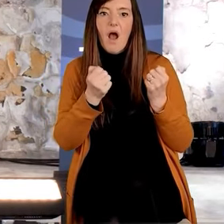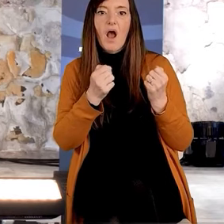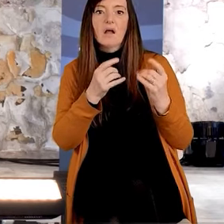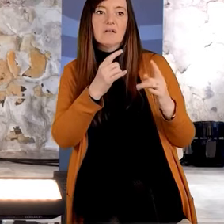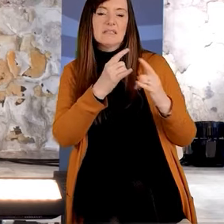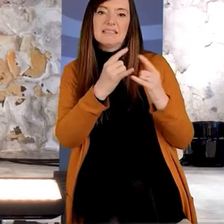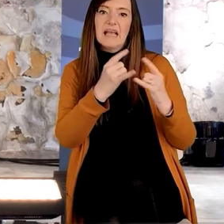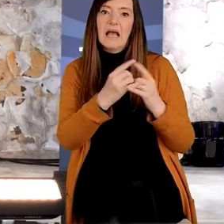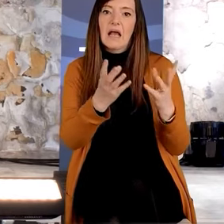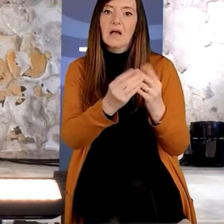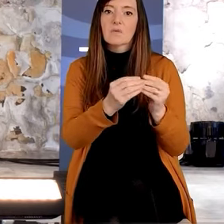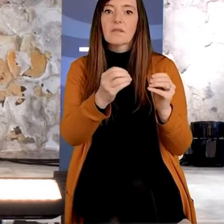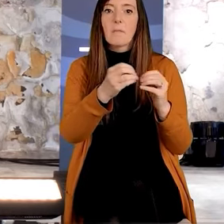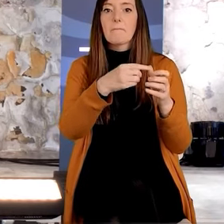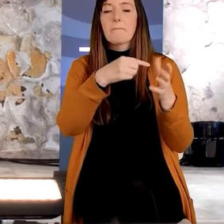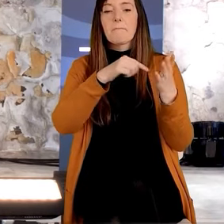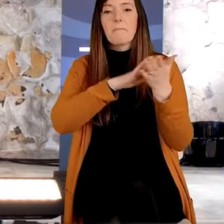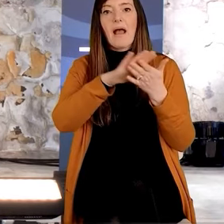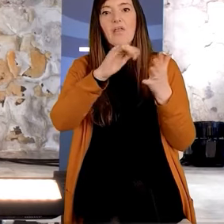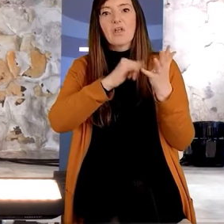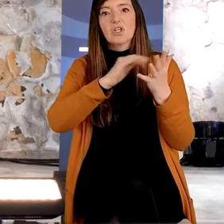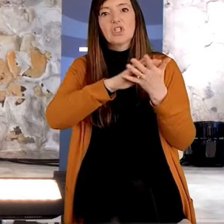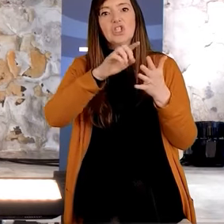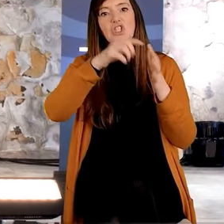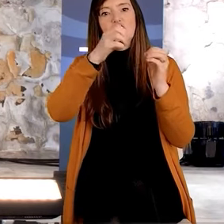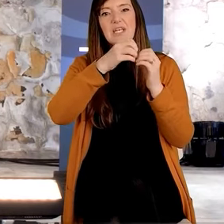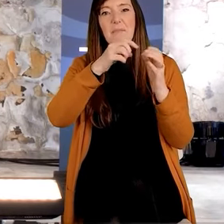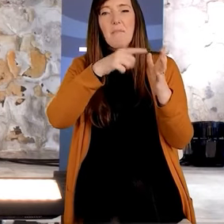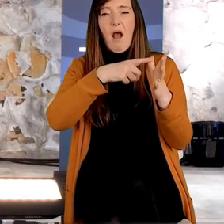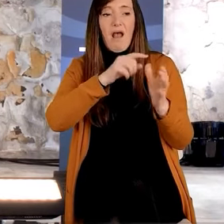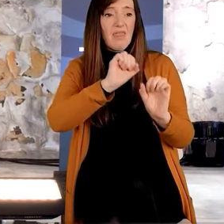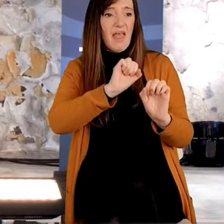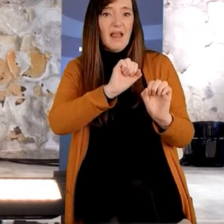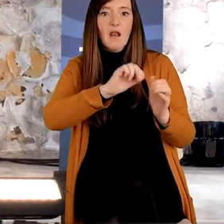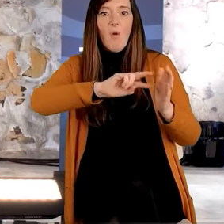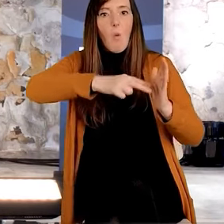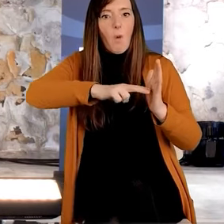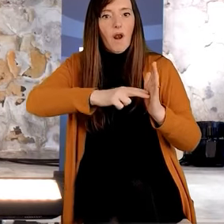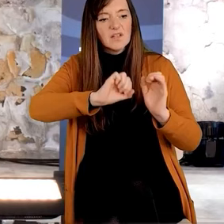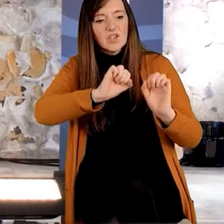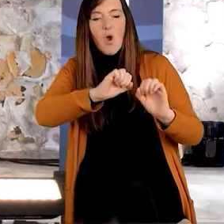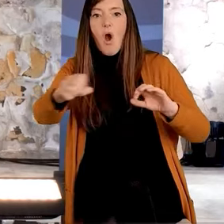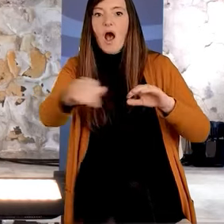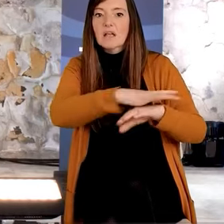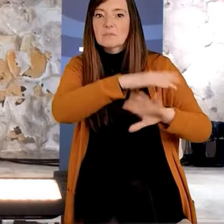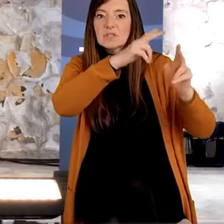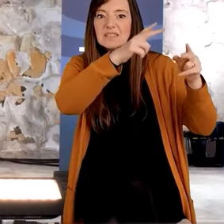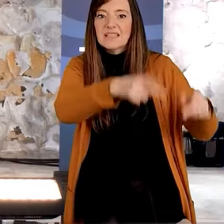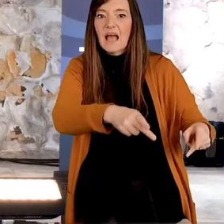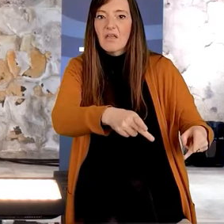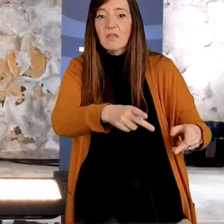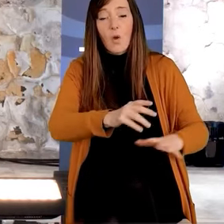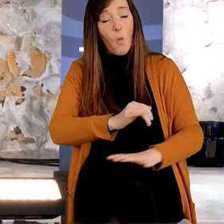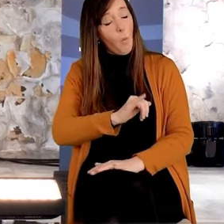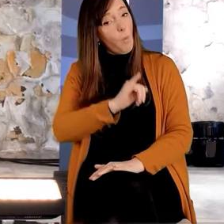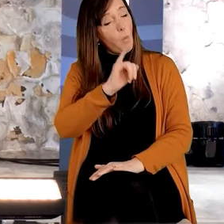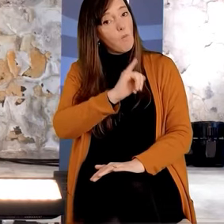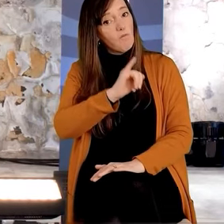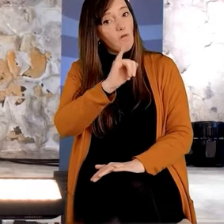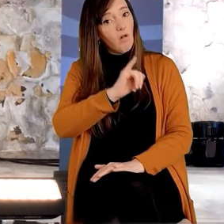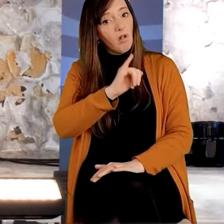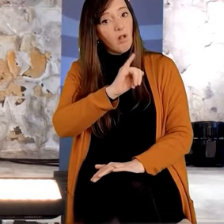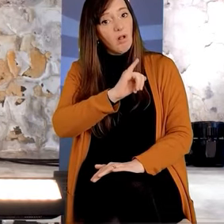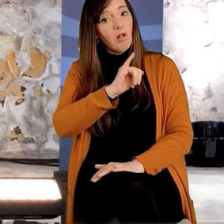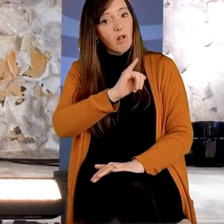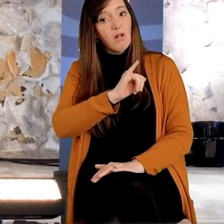loyal servants, and then arranges for the husband to get killed in war. It's a terrible picture. Makes some of the